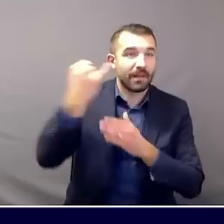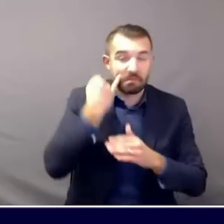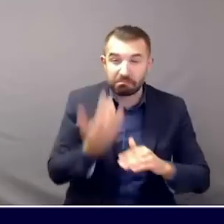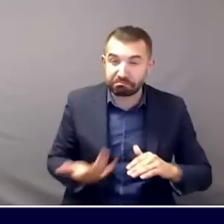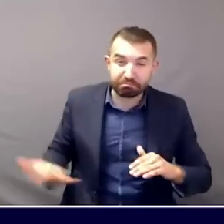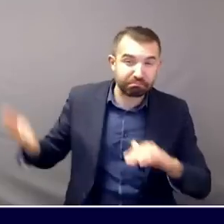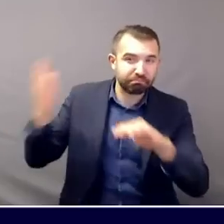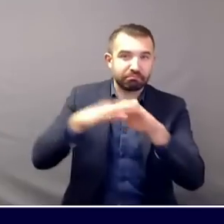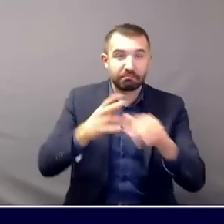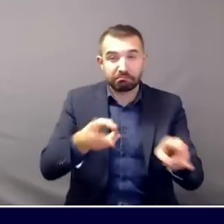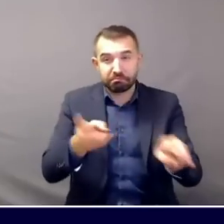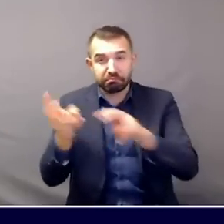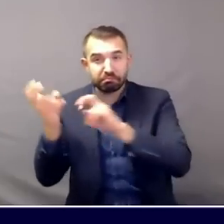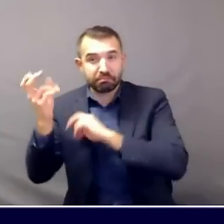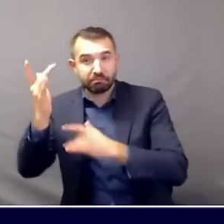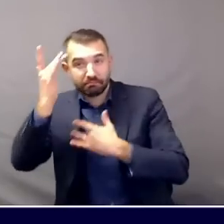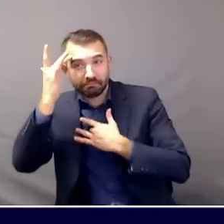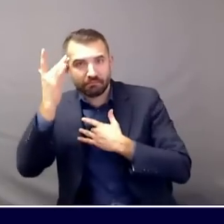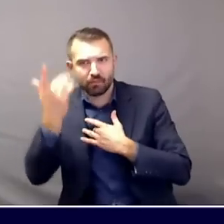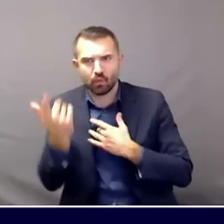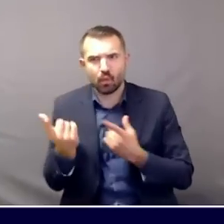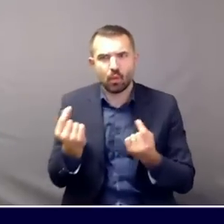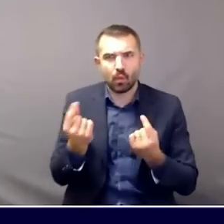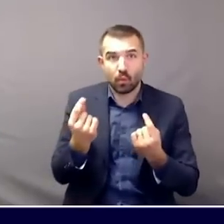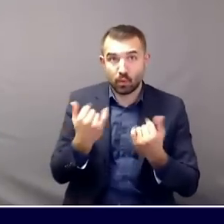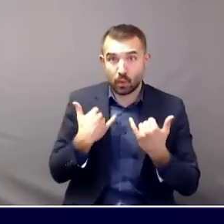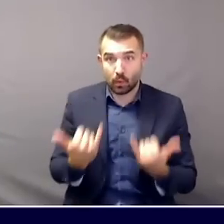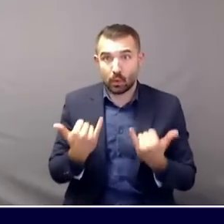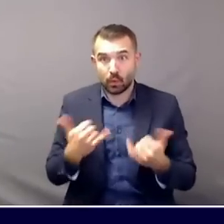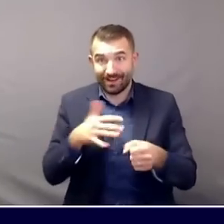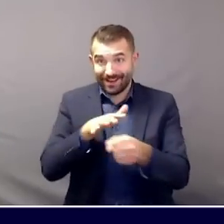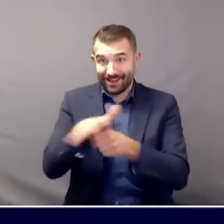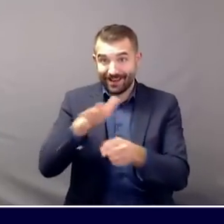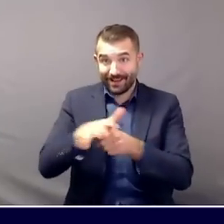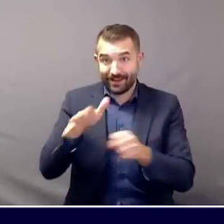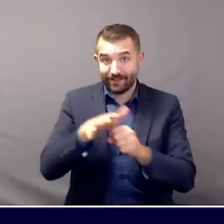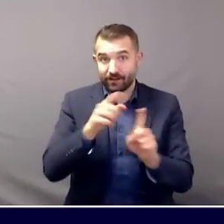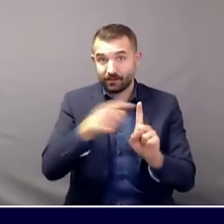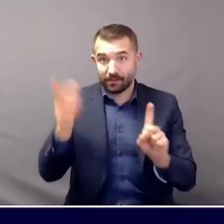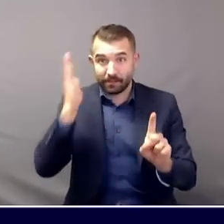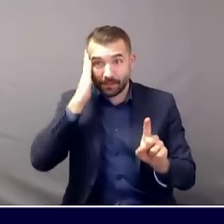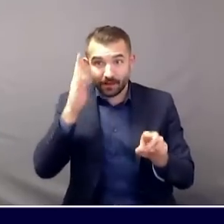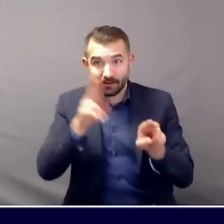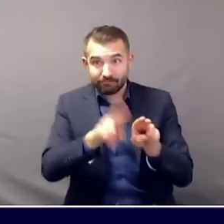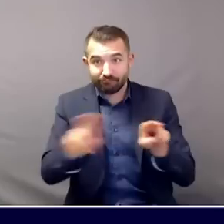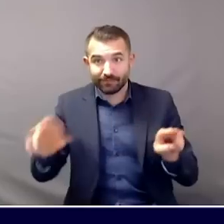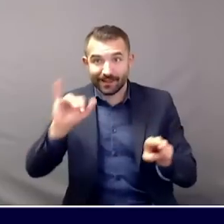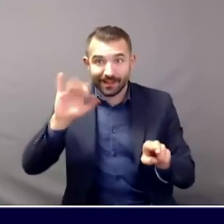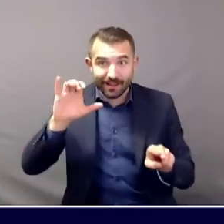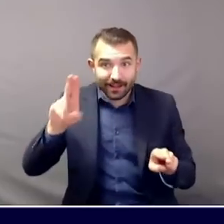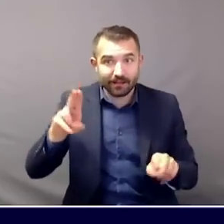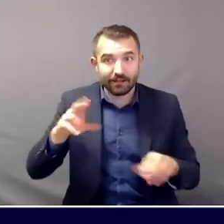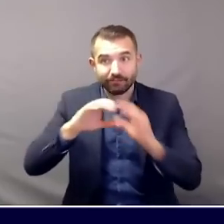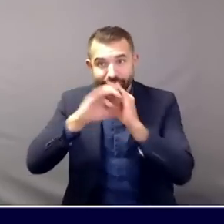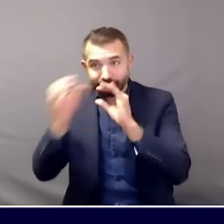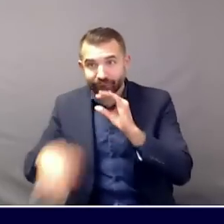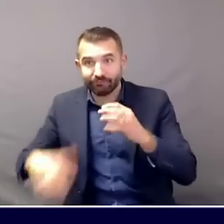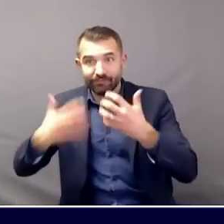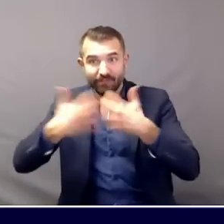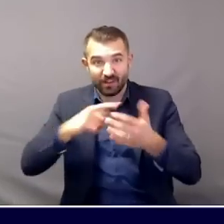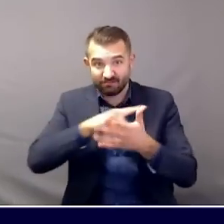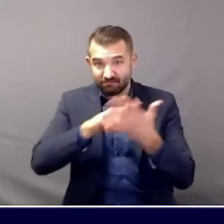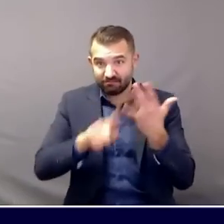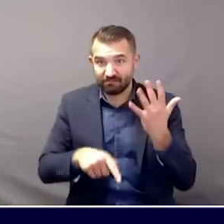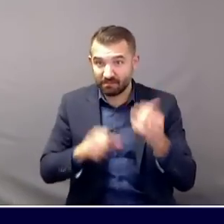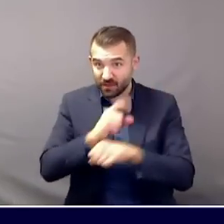change, sufficient beds, ICU beds, ventilators. We are very focused on this issue of staff.